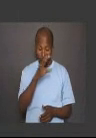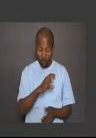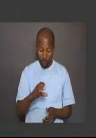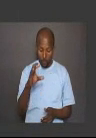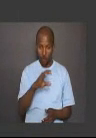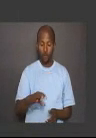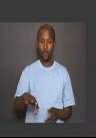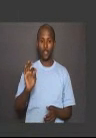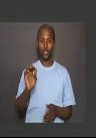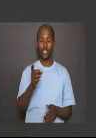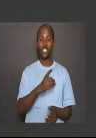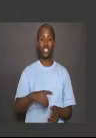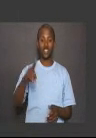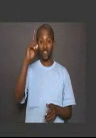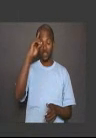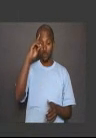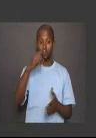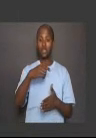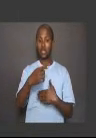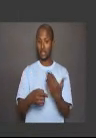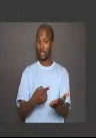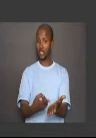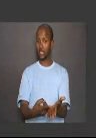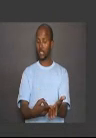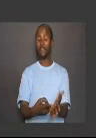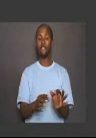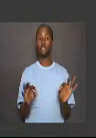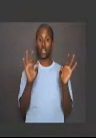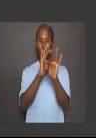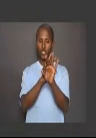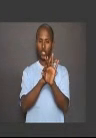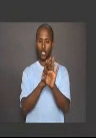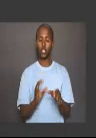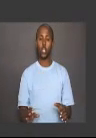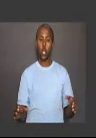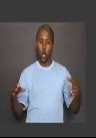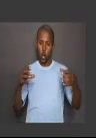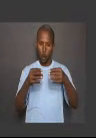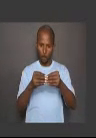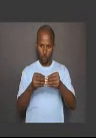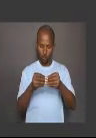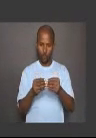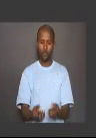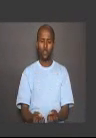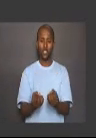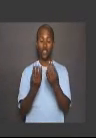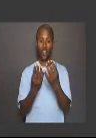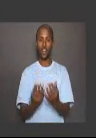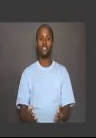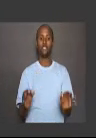the derivative of this function that is composed of several functions.